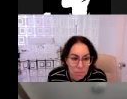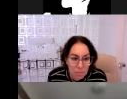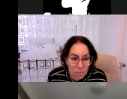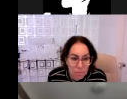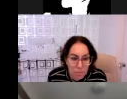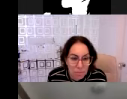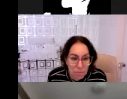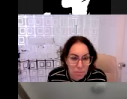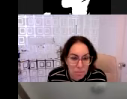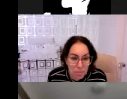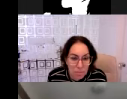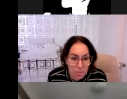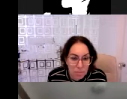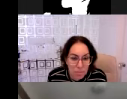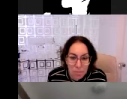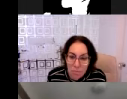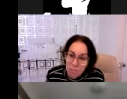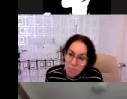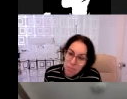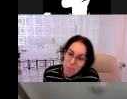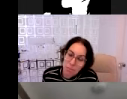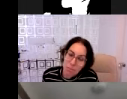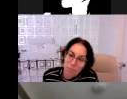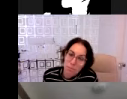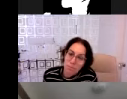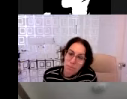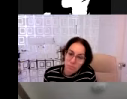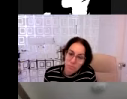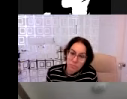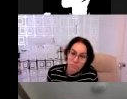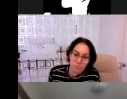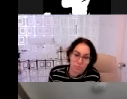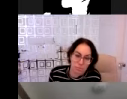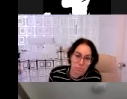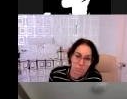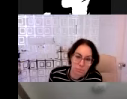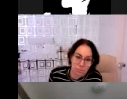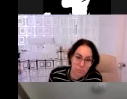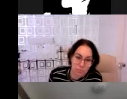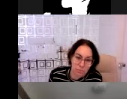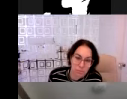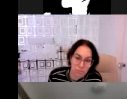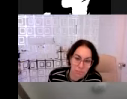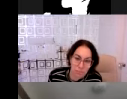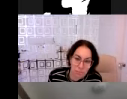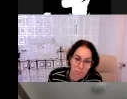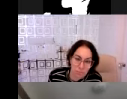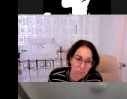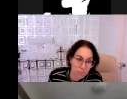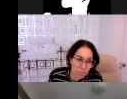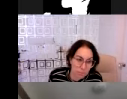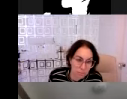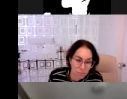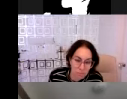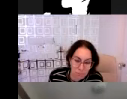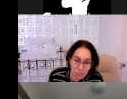oligodendrocyte precursor cells. And over the course of 4 weeks, they see a large growth of new